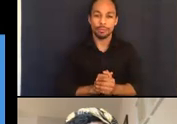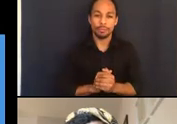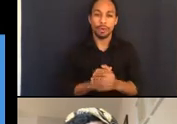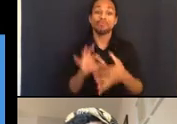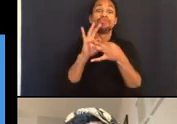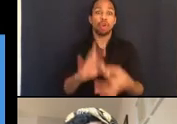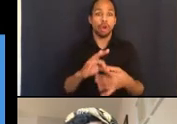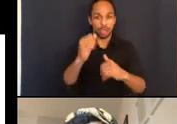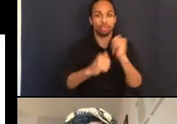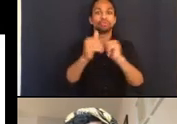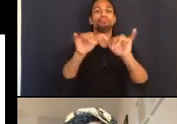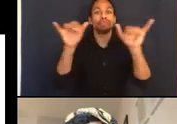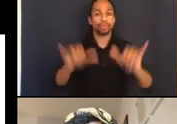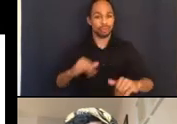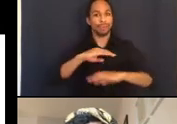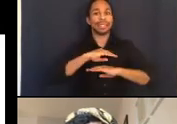Next slide.